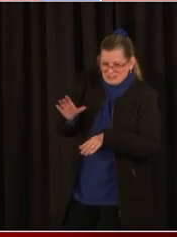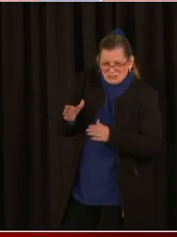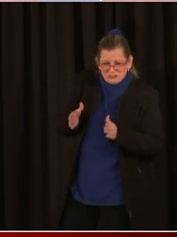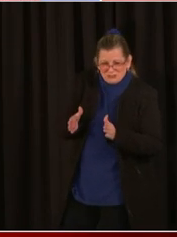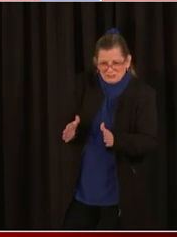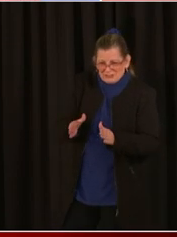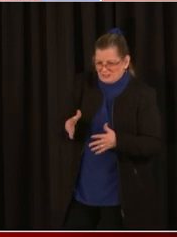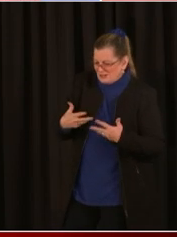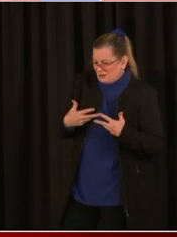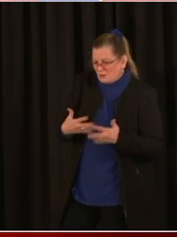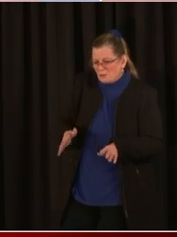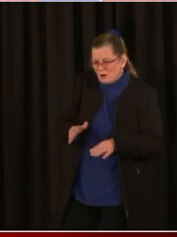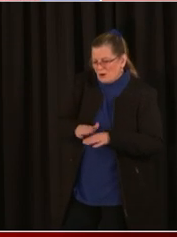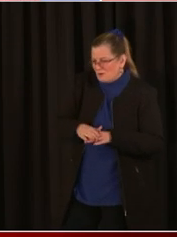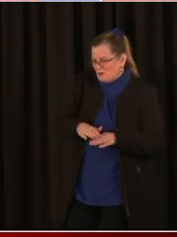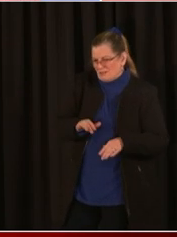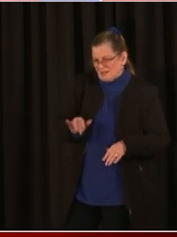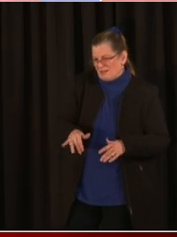D.C. neighborhoods.